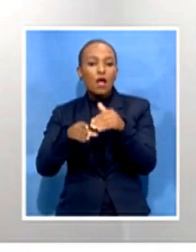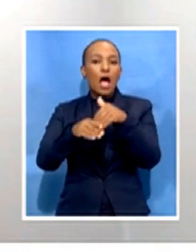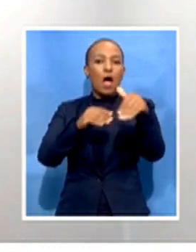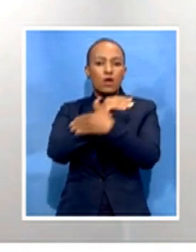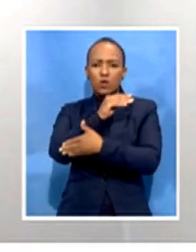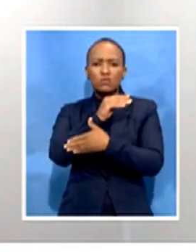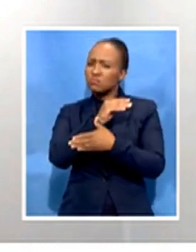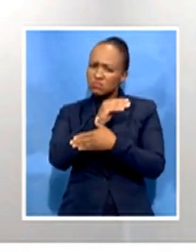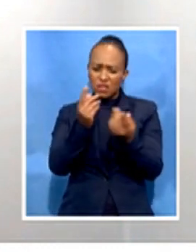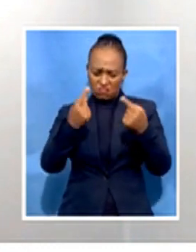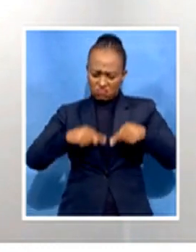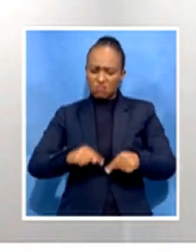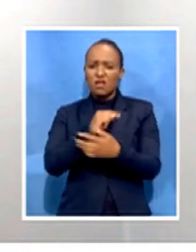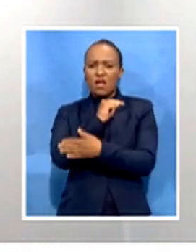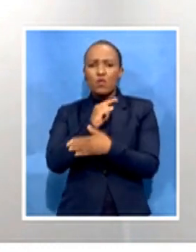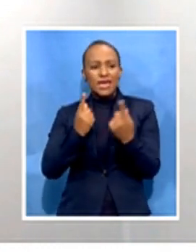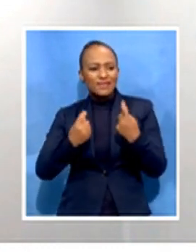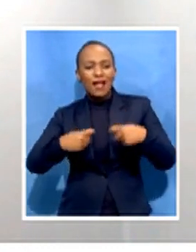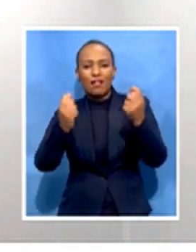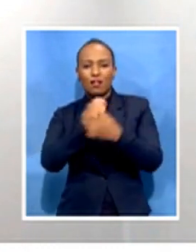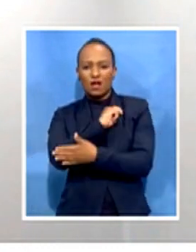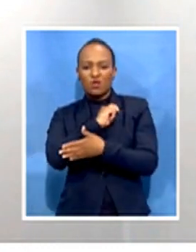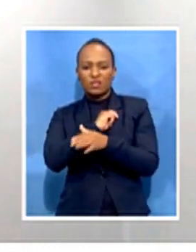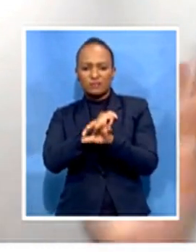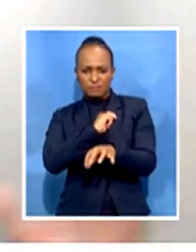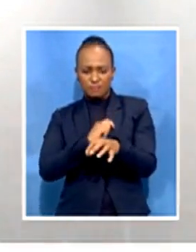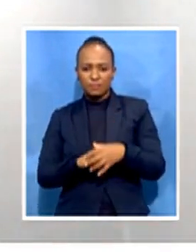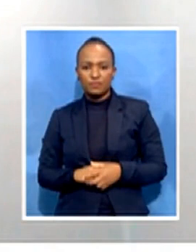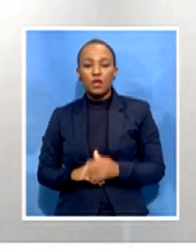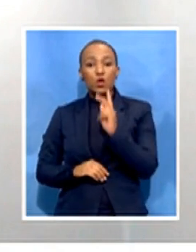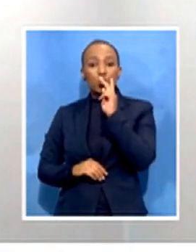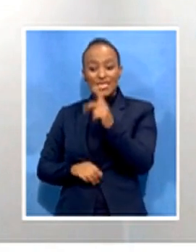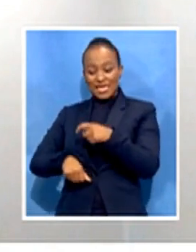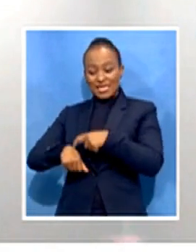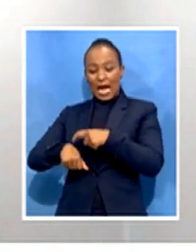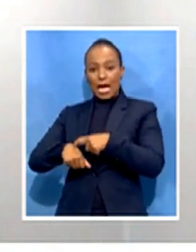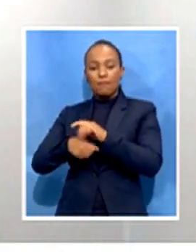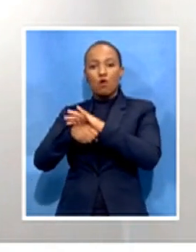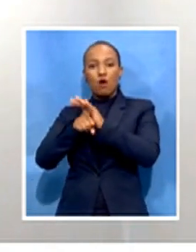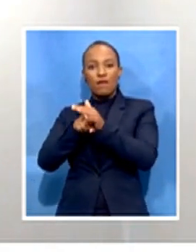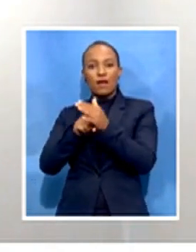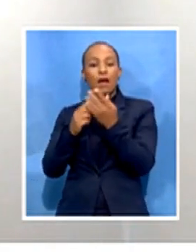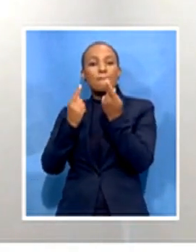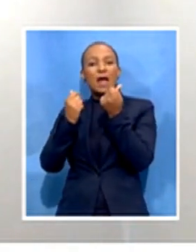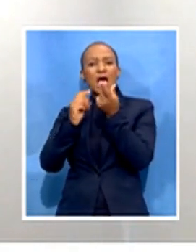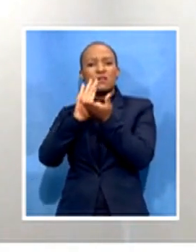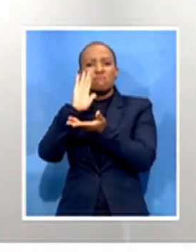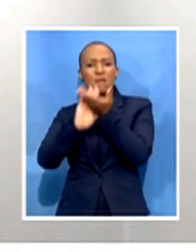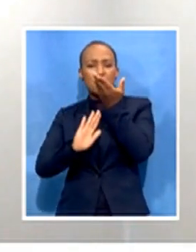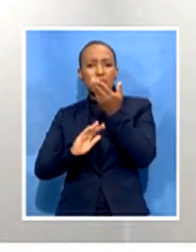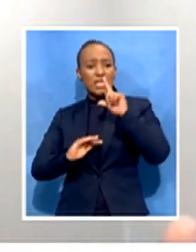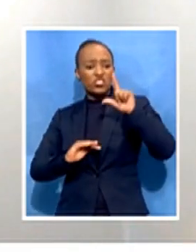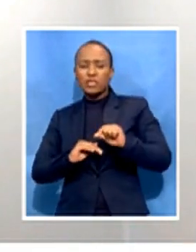seen now that during the pandemic, these prices have just escalated. So they're not even selling them cheap anymore because it's the law of supplies and